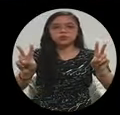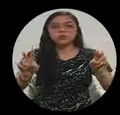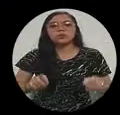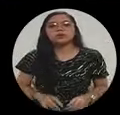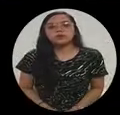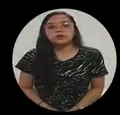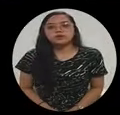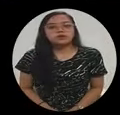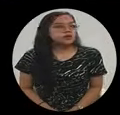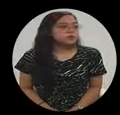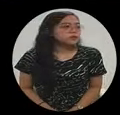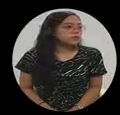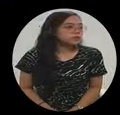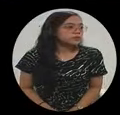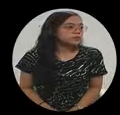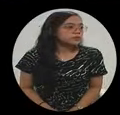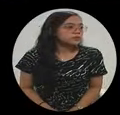verse number